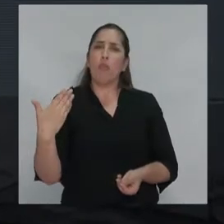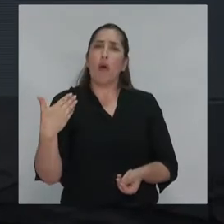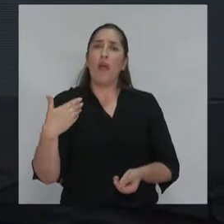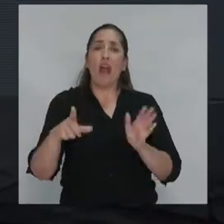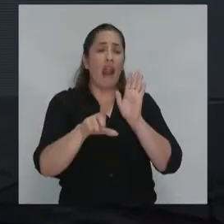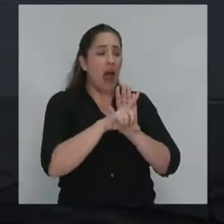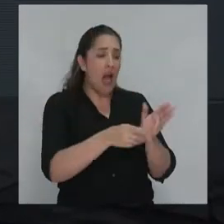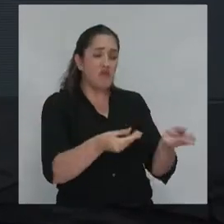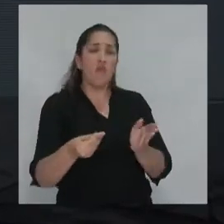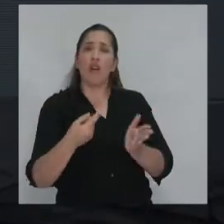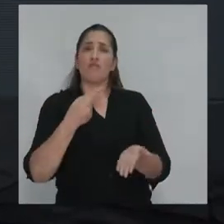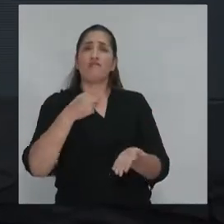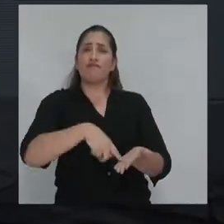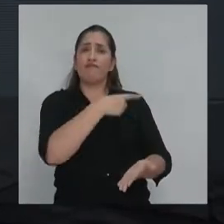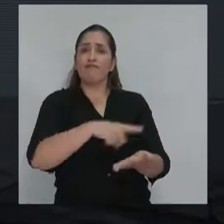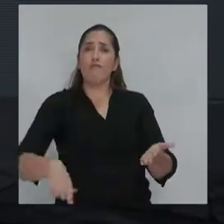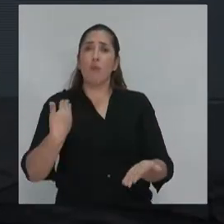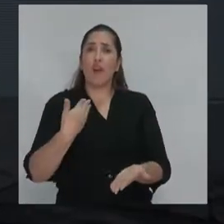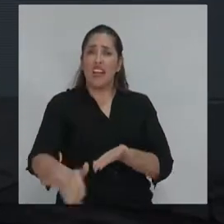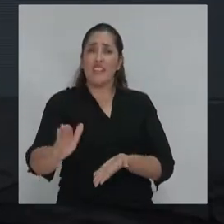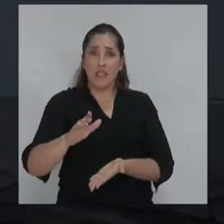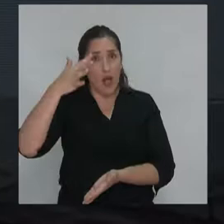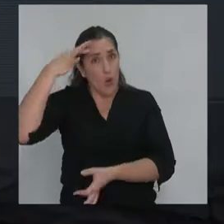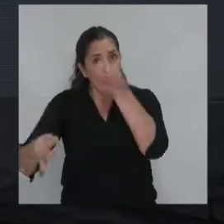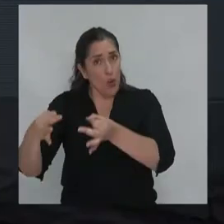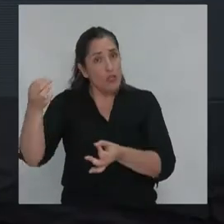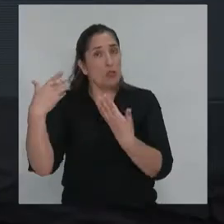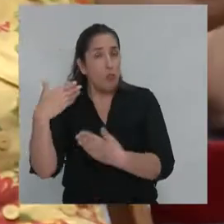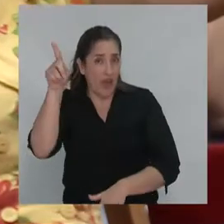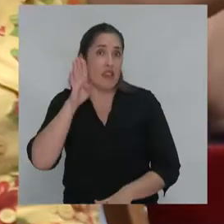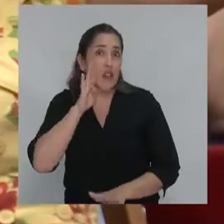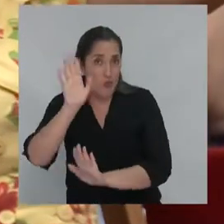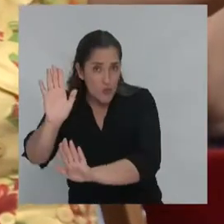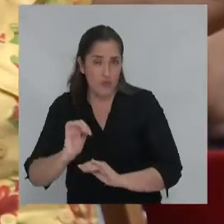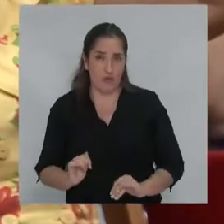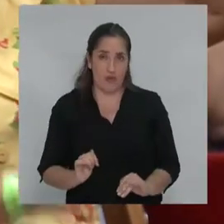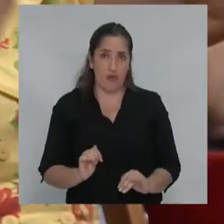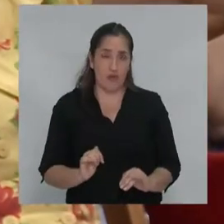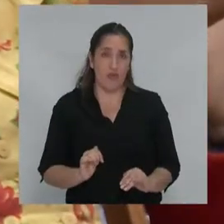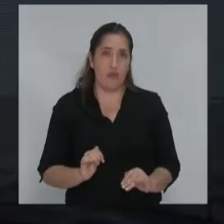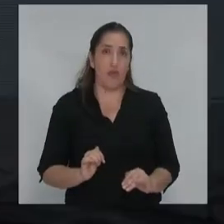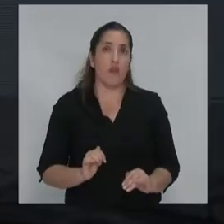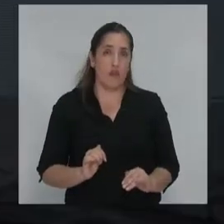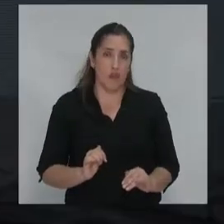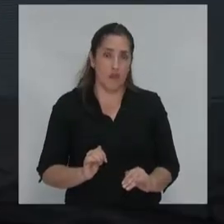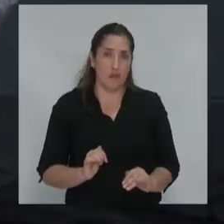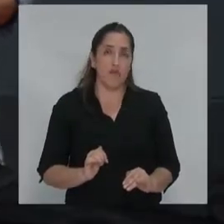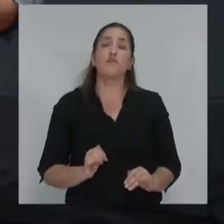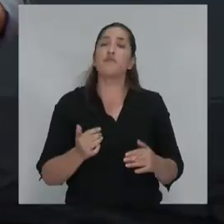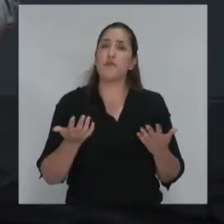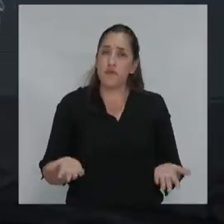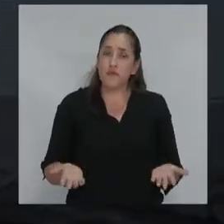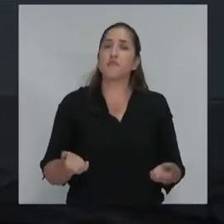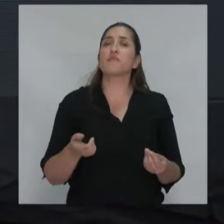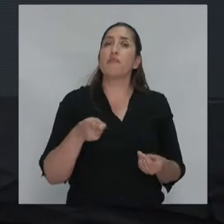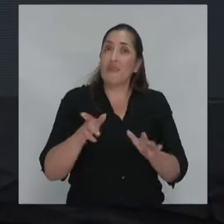president gets elected, not by the people, but by what's called the electoral vote, state by state. It's how the U.S. Senate